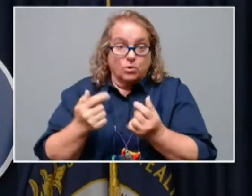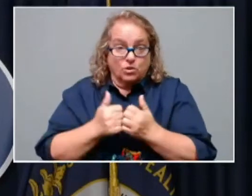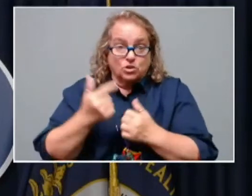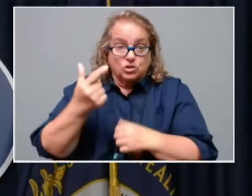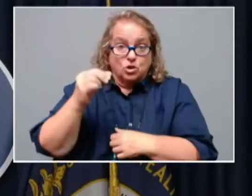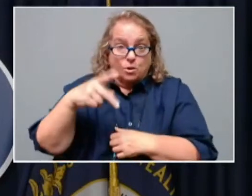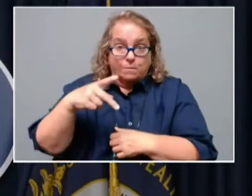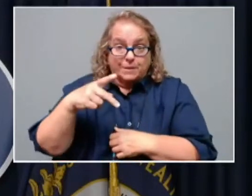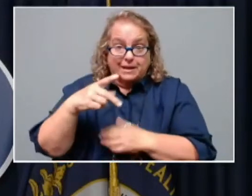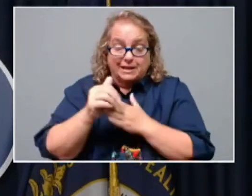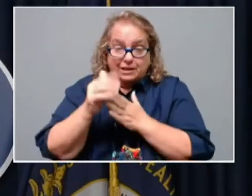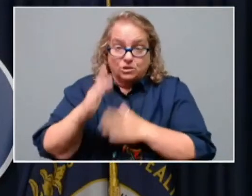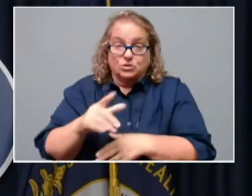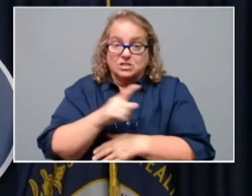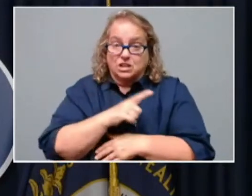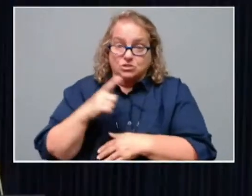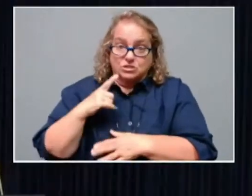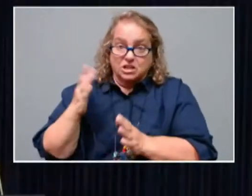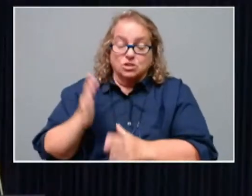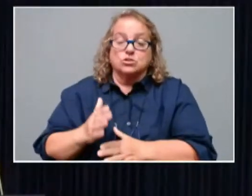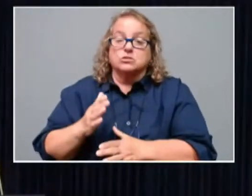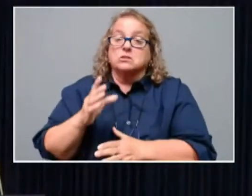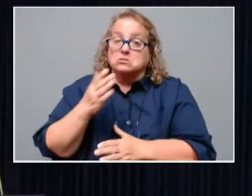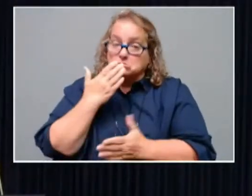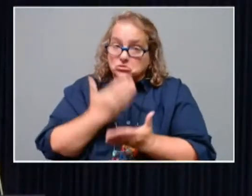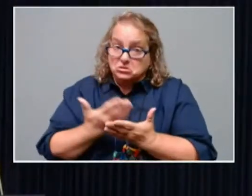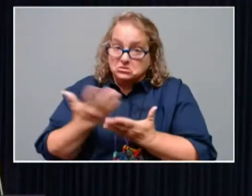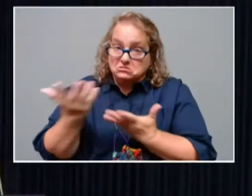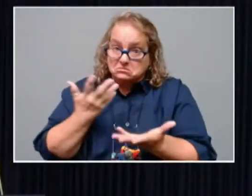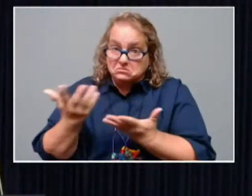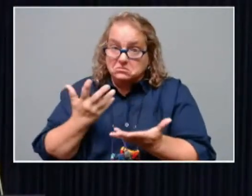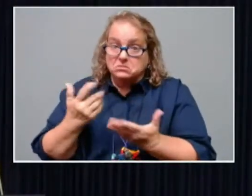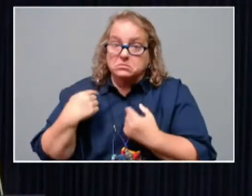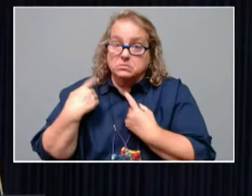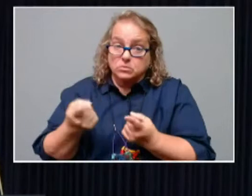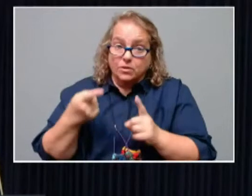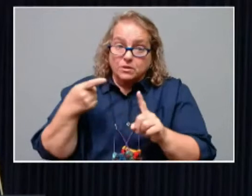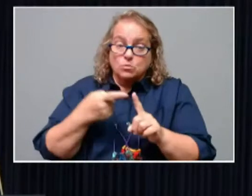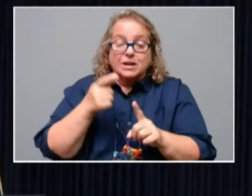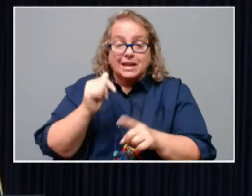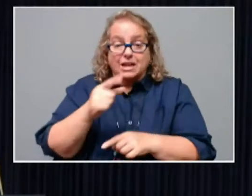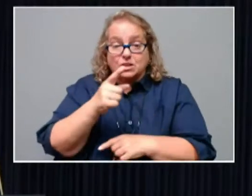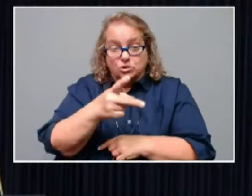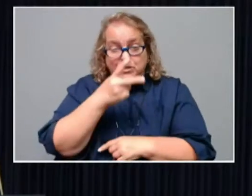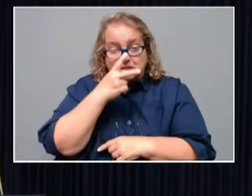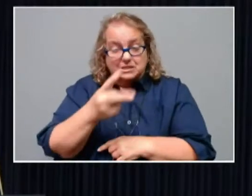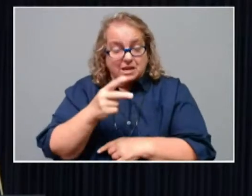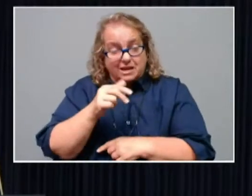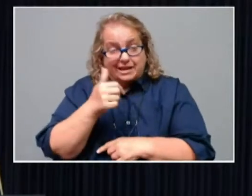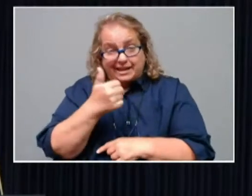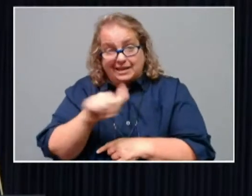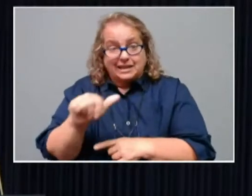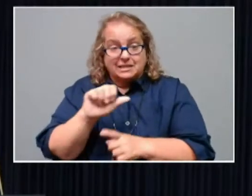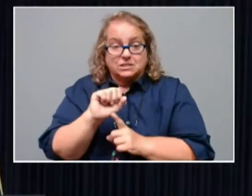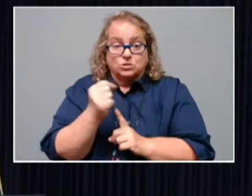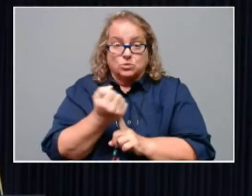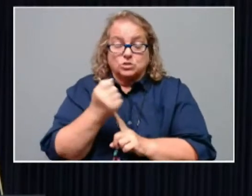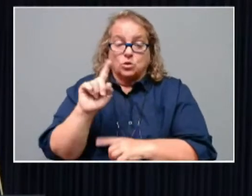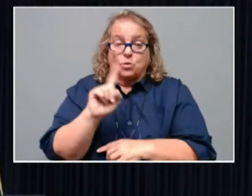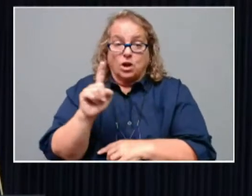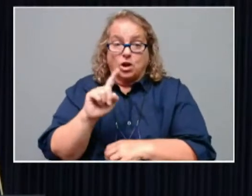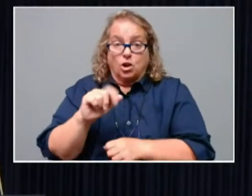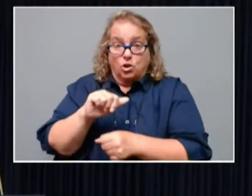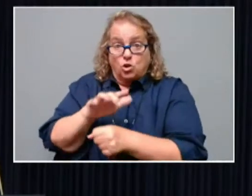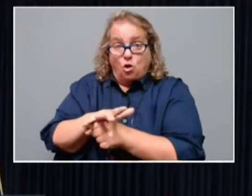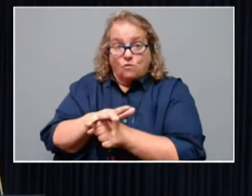legislature and being productive at this point. Can you foresee a situation where COVID-related